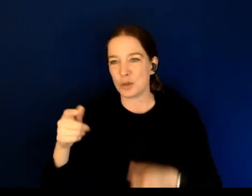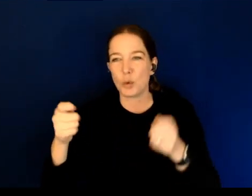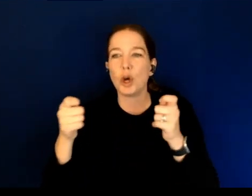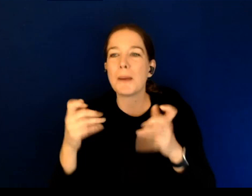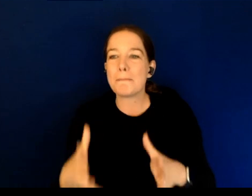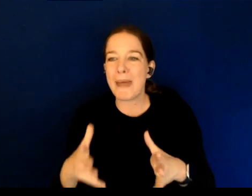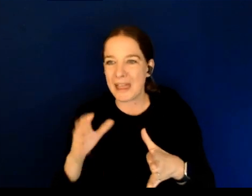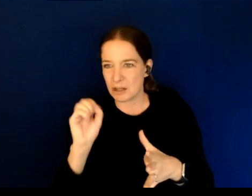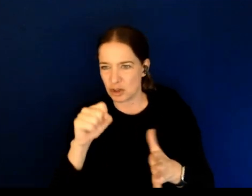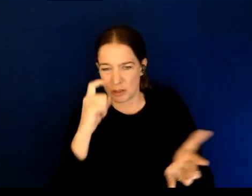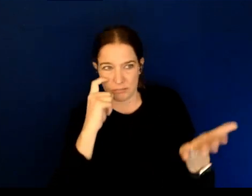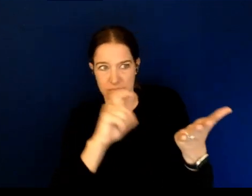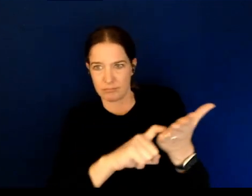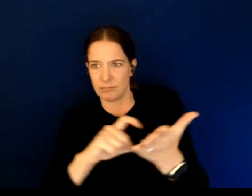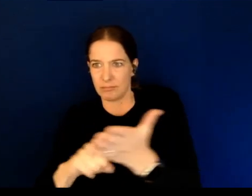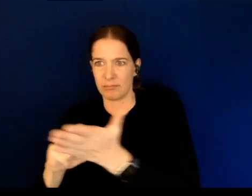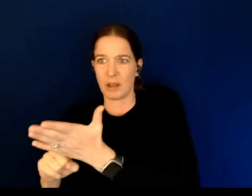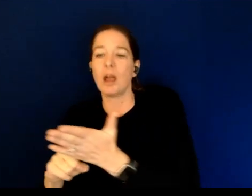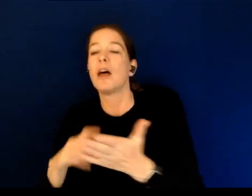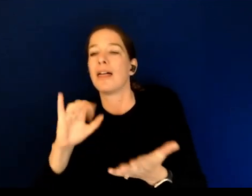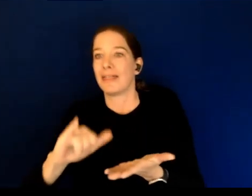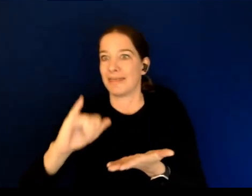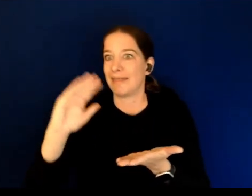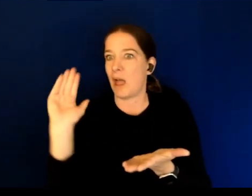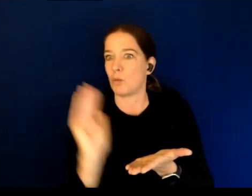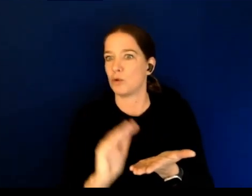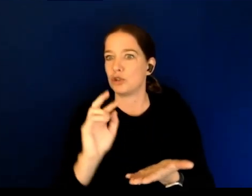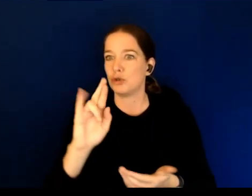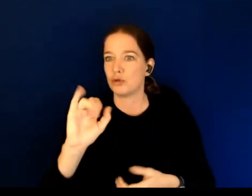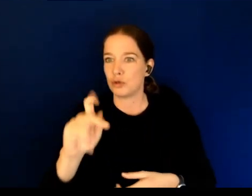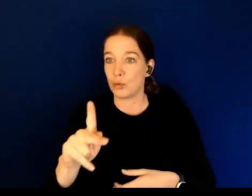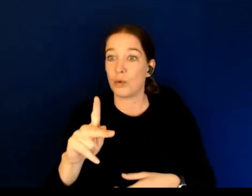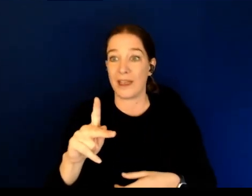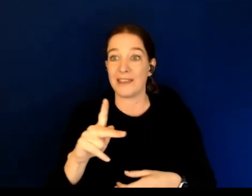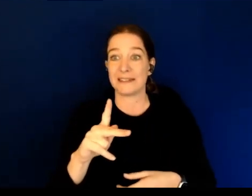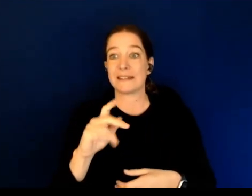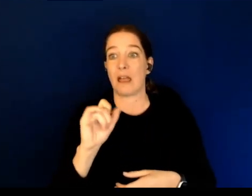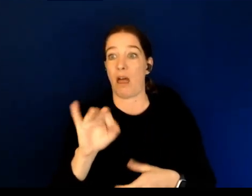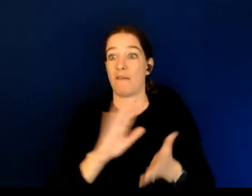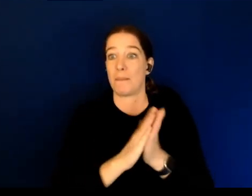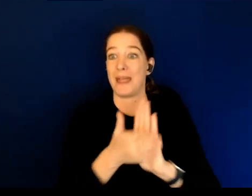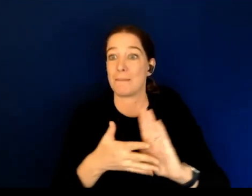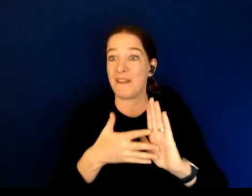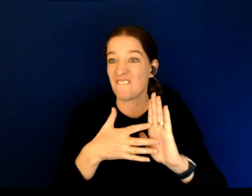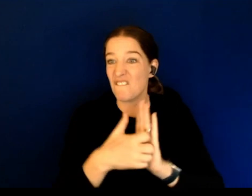these sites, reducing the risk of falling victim to phishing attacks.